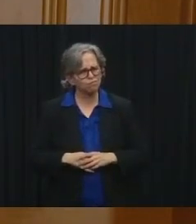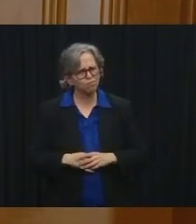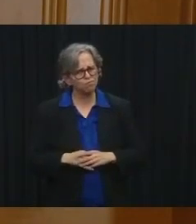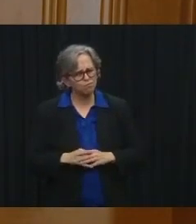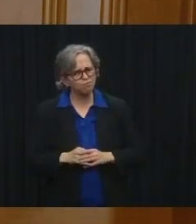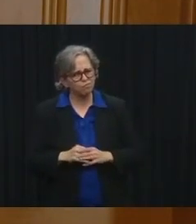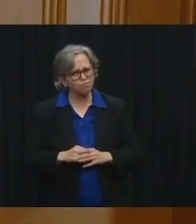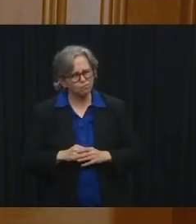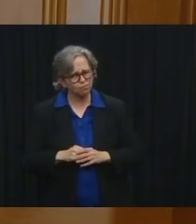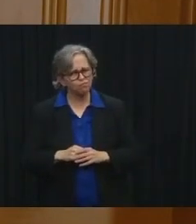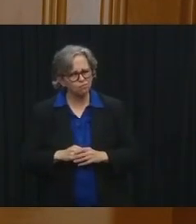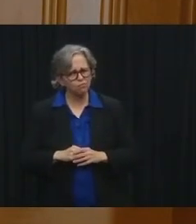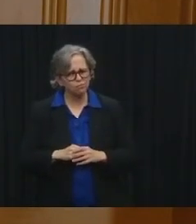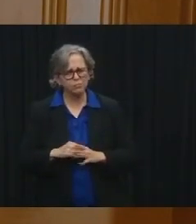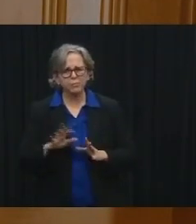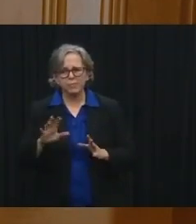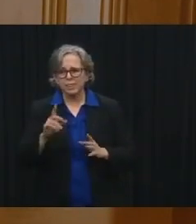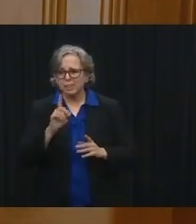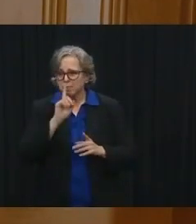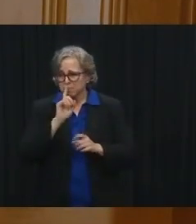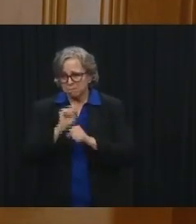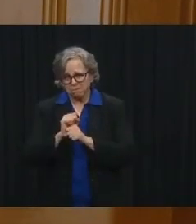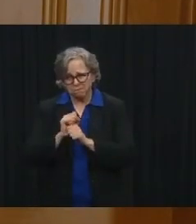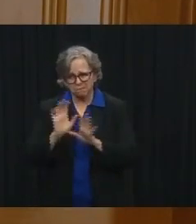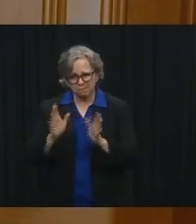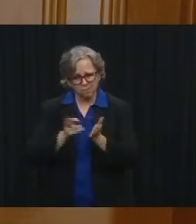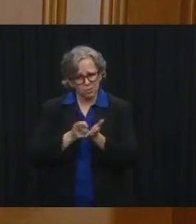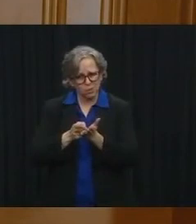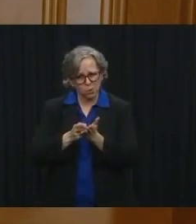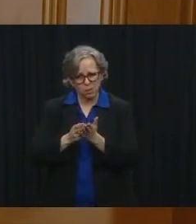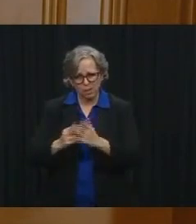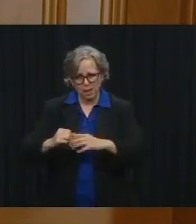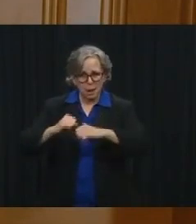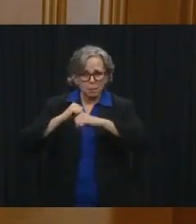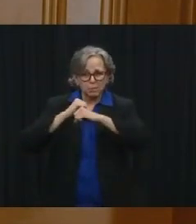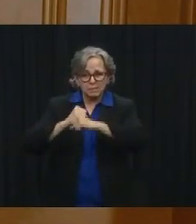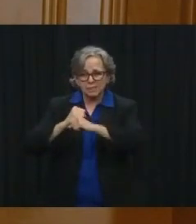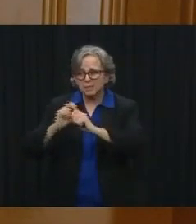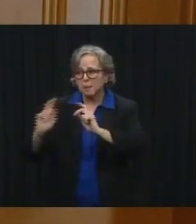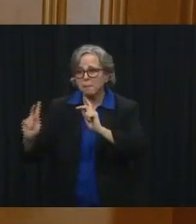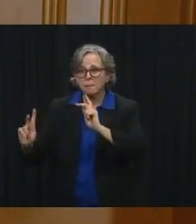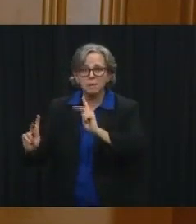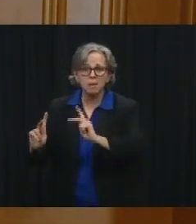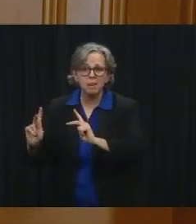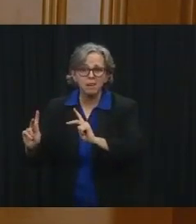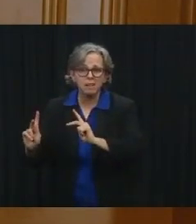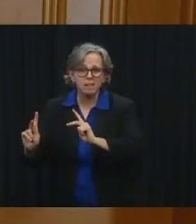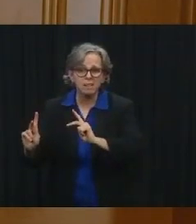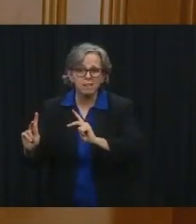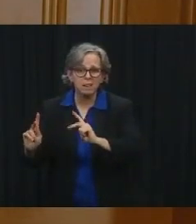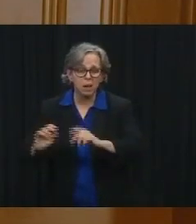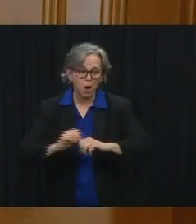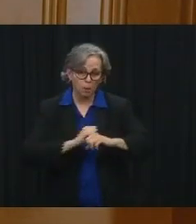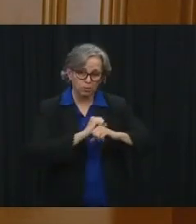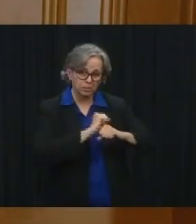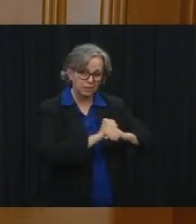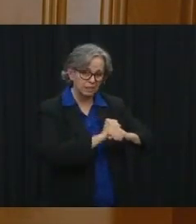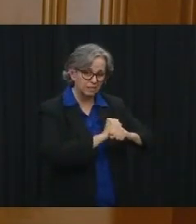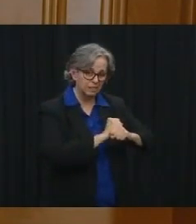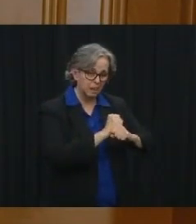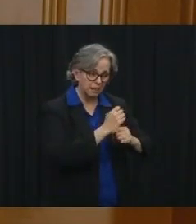protecting people and protecting the economy are not